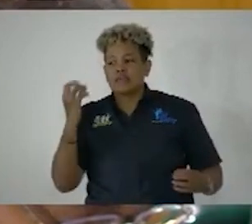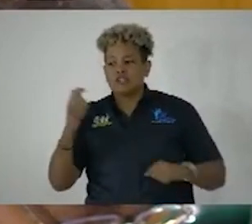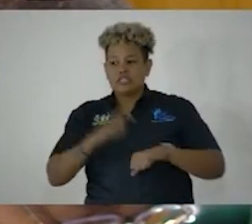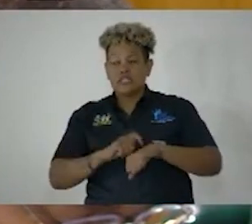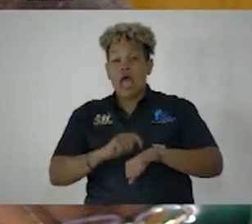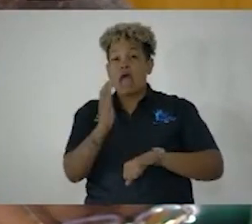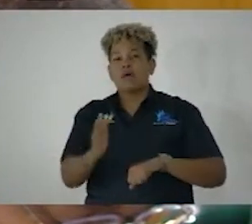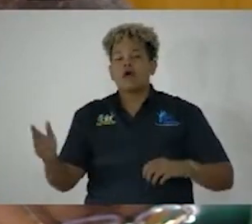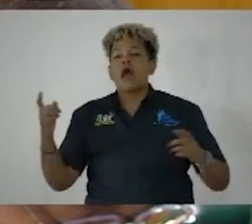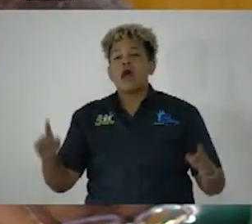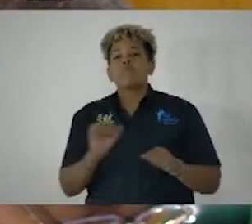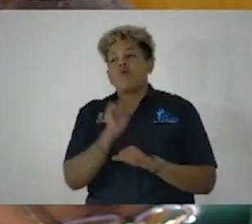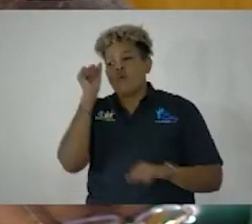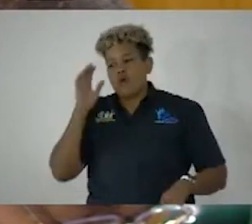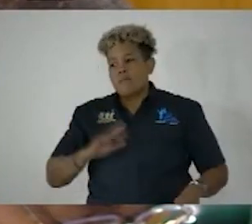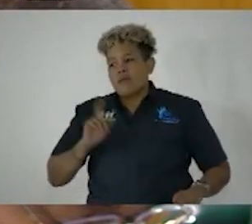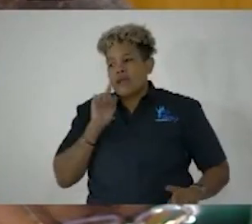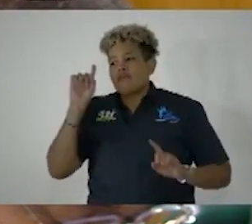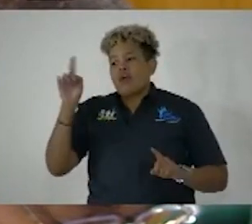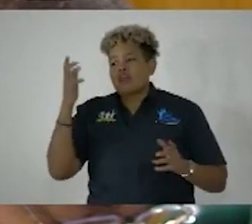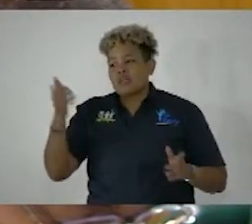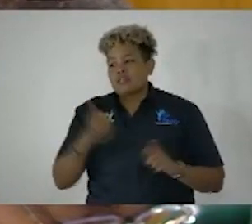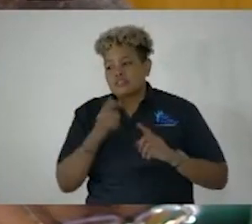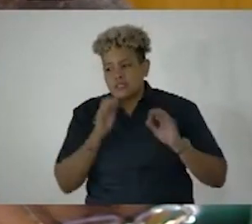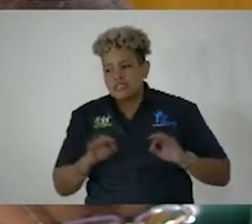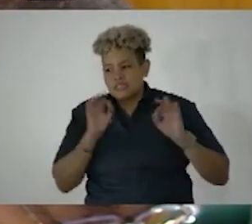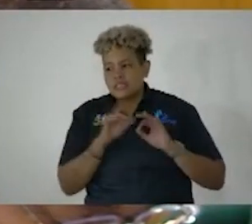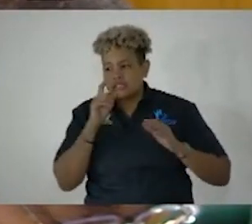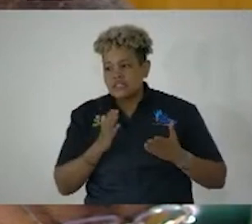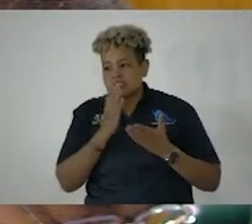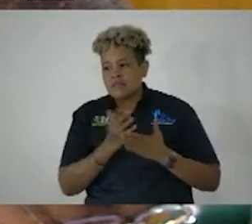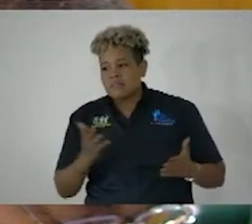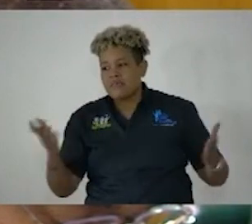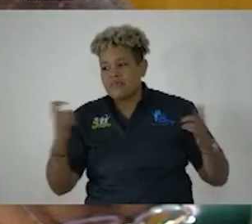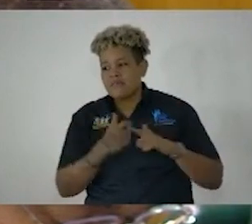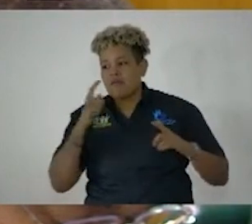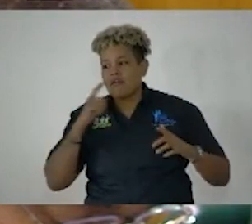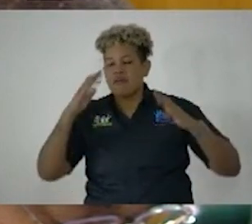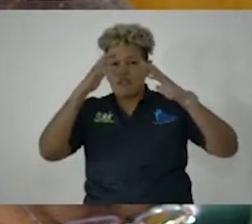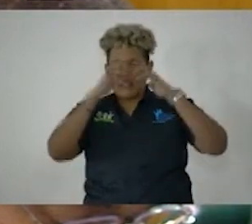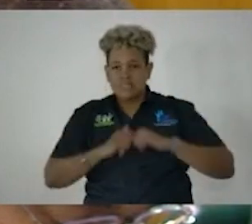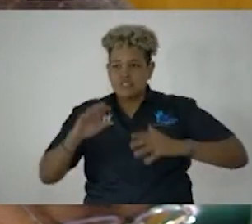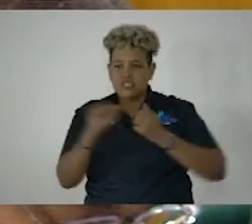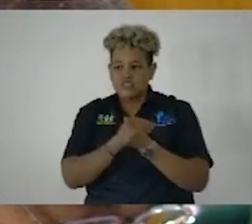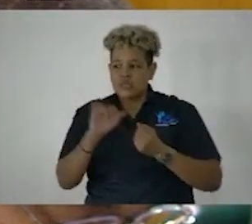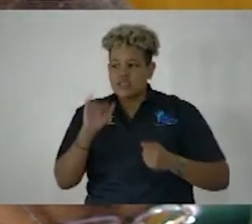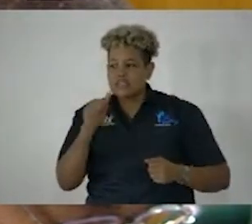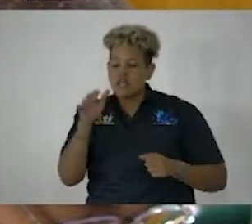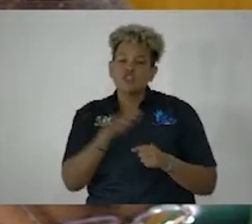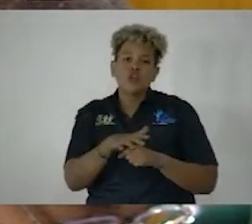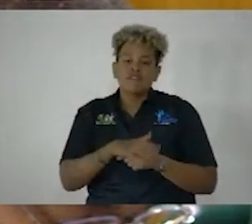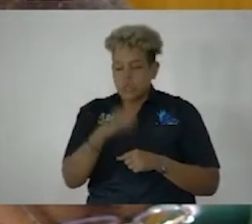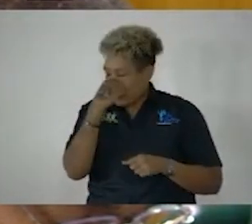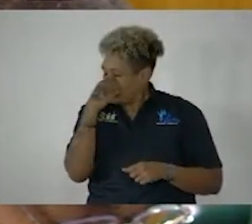occasions workmen have gone there to essentially stop things from disintegrating. That is not sufficient, and